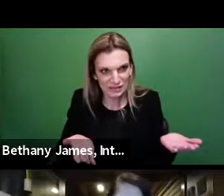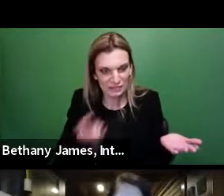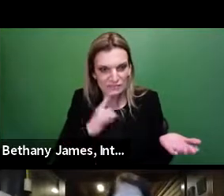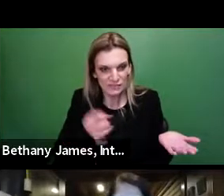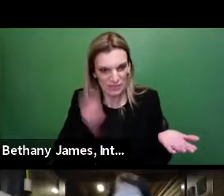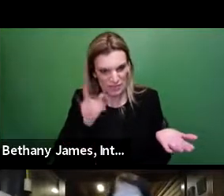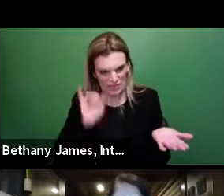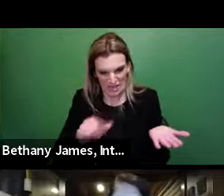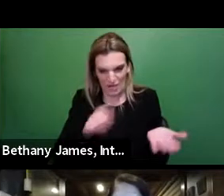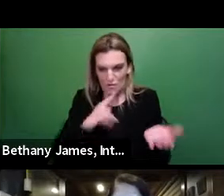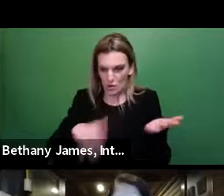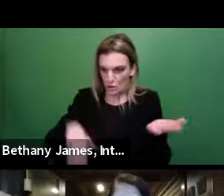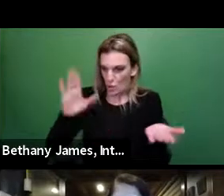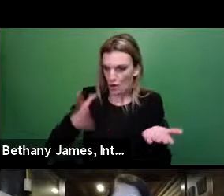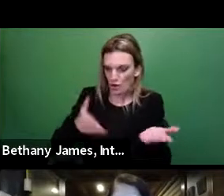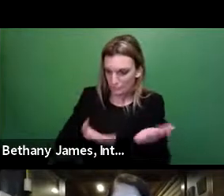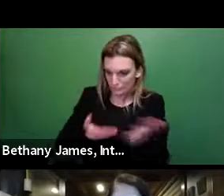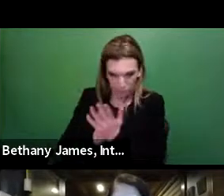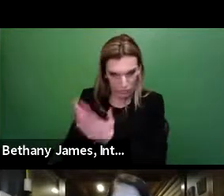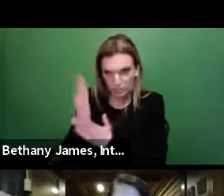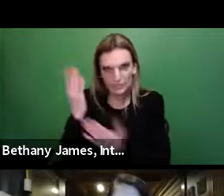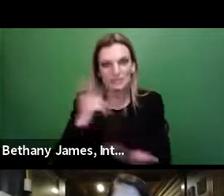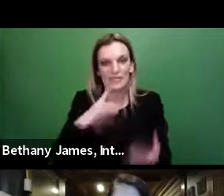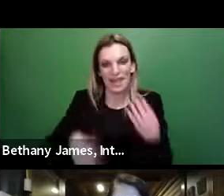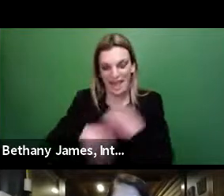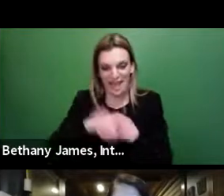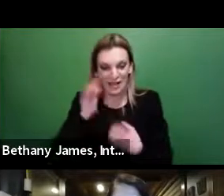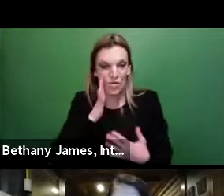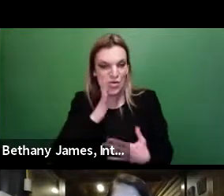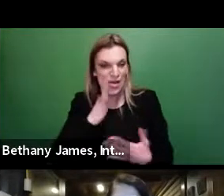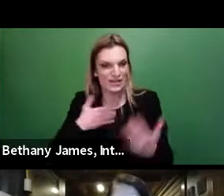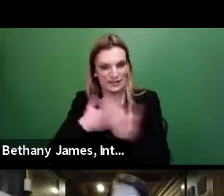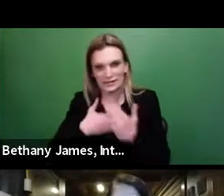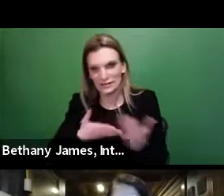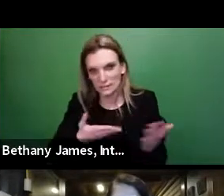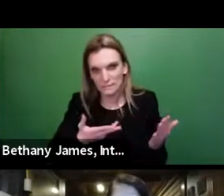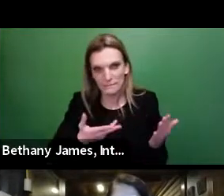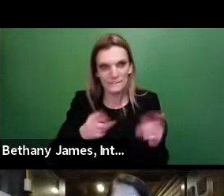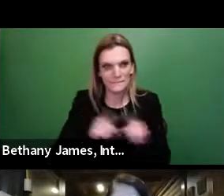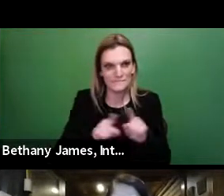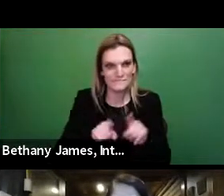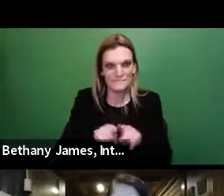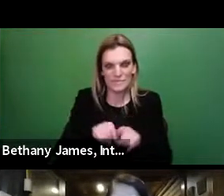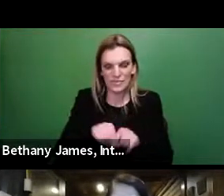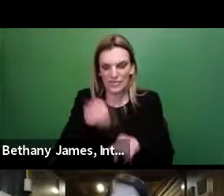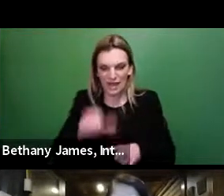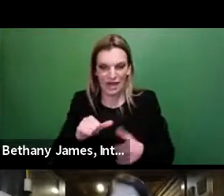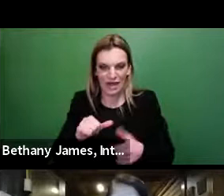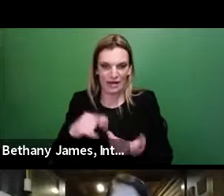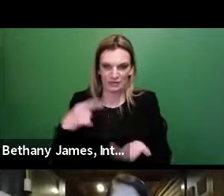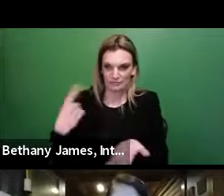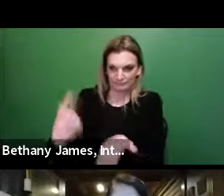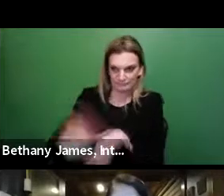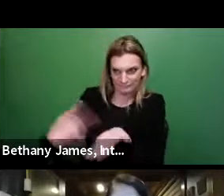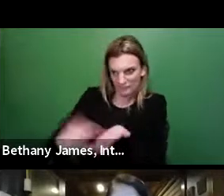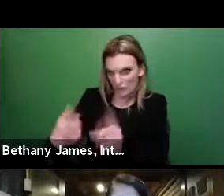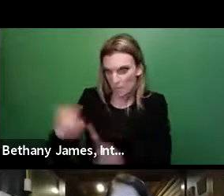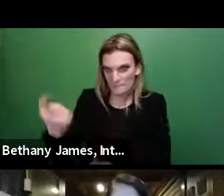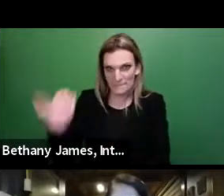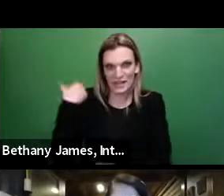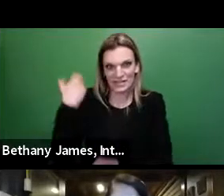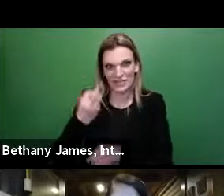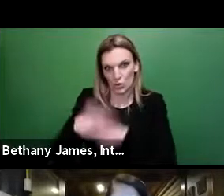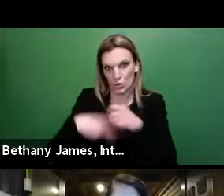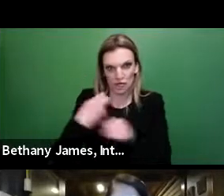up is a tough thing, and adding racism and the escalated rhetoric of the last few years has taken a